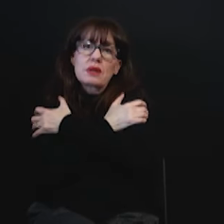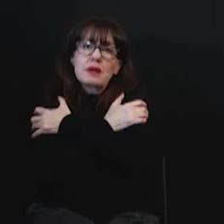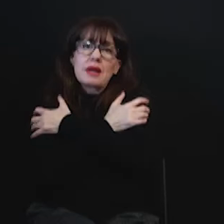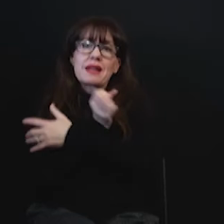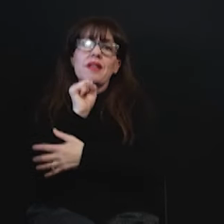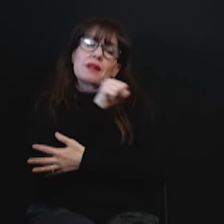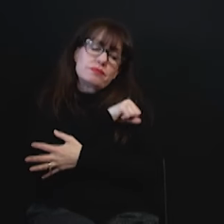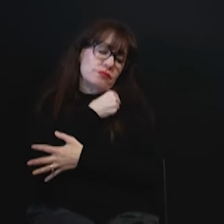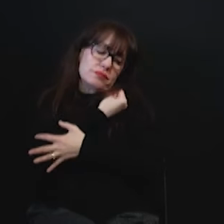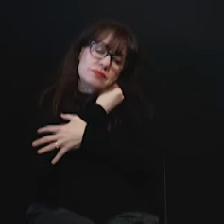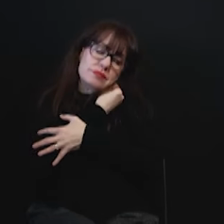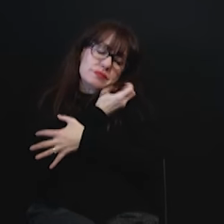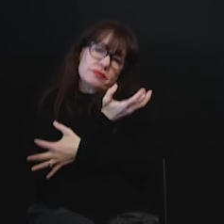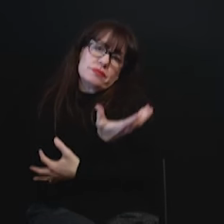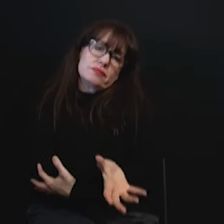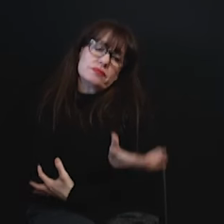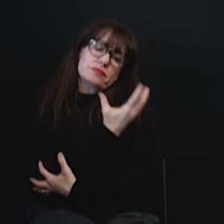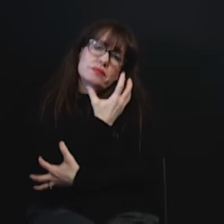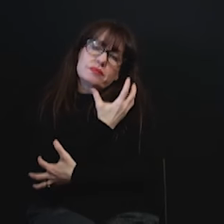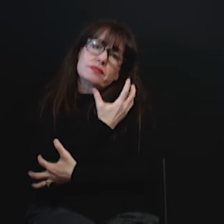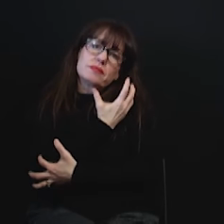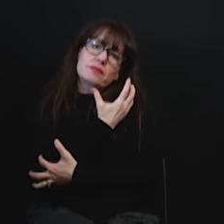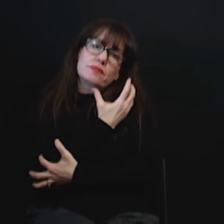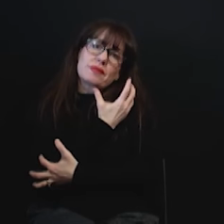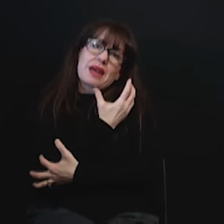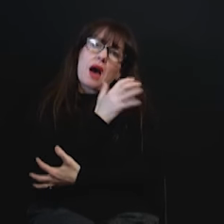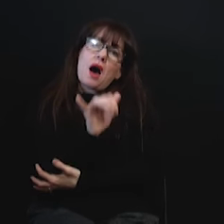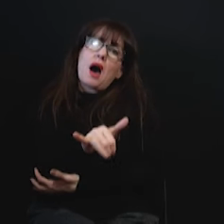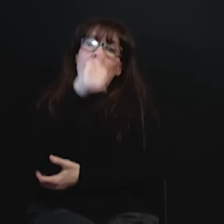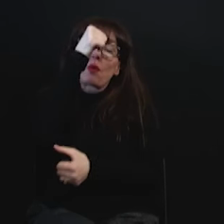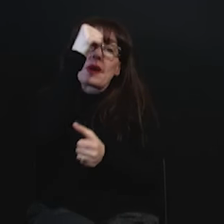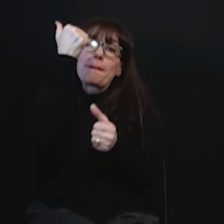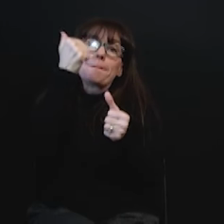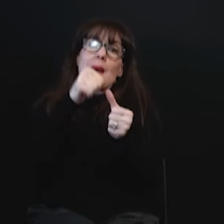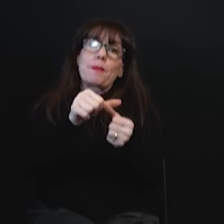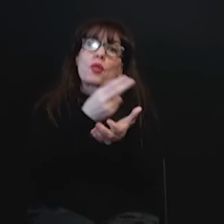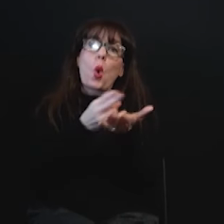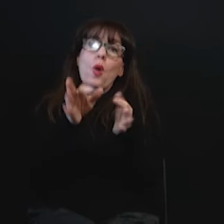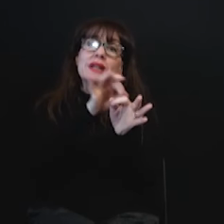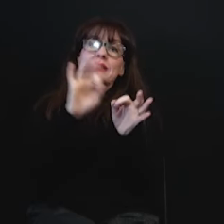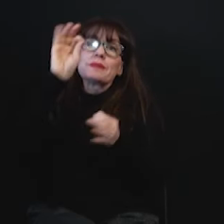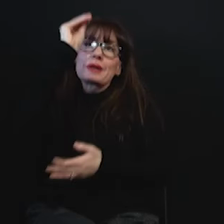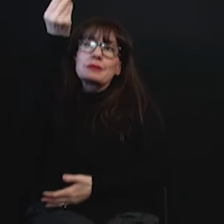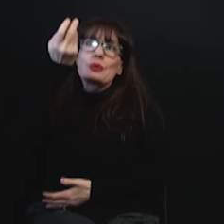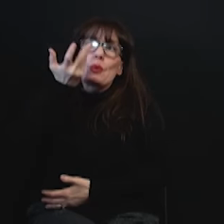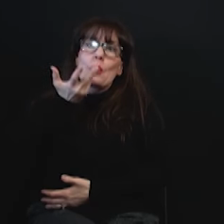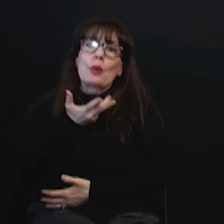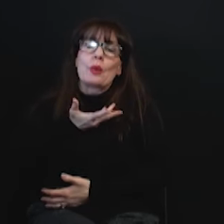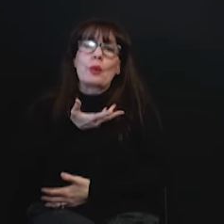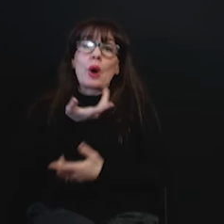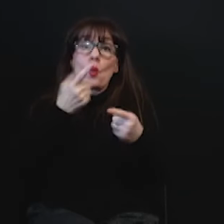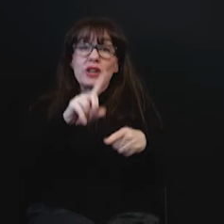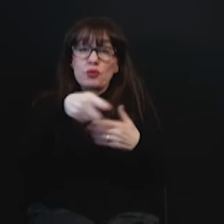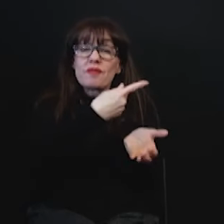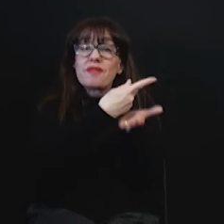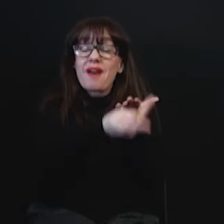his head right here in my neck. And I remember the Holy Spirit speaking to me in that moment. He said, when you